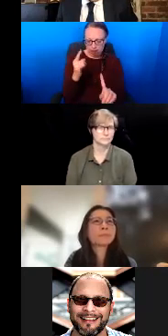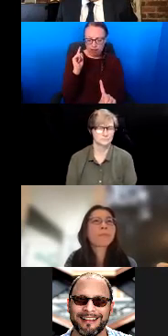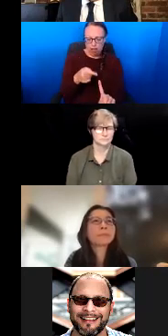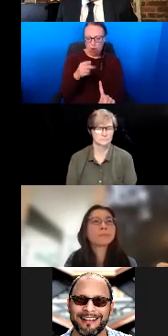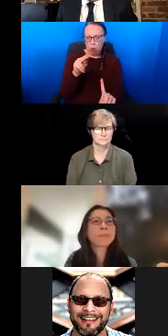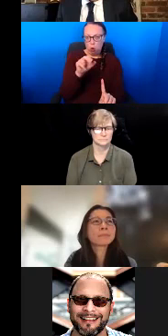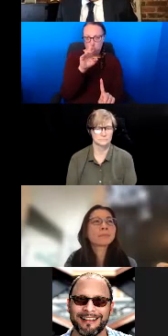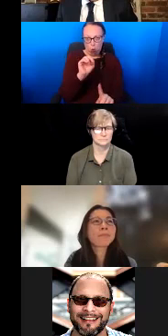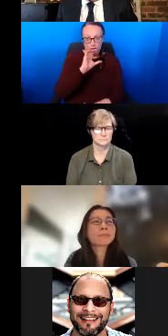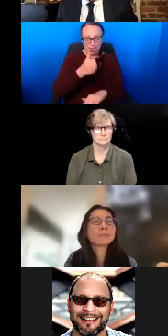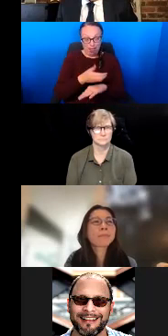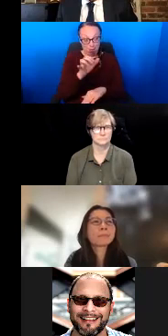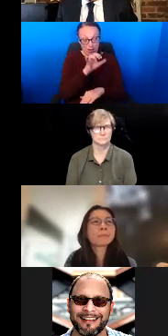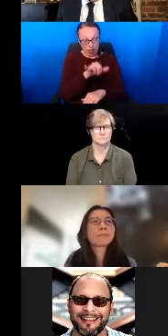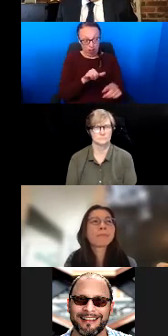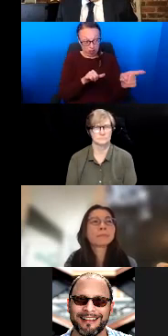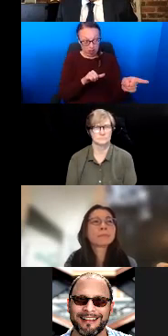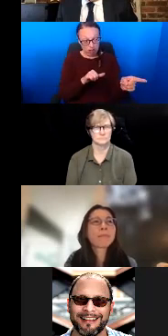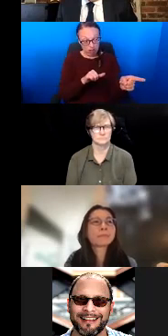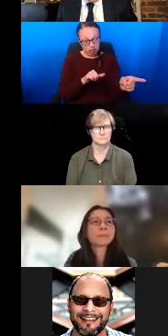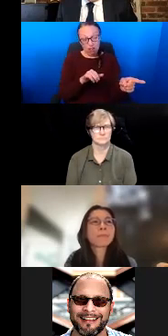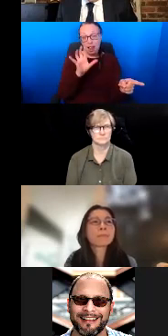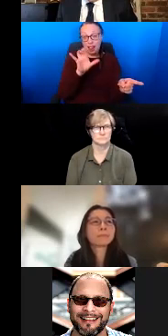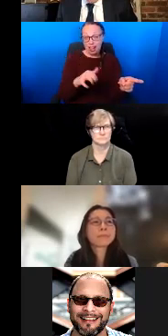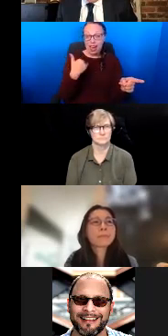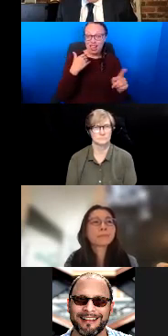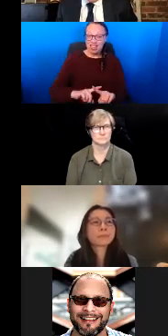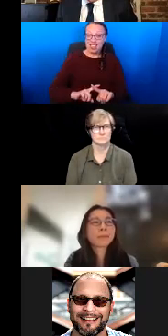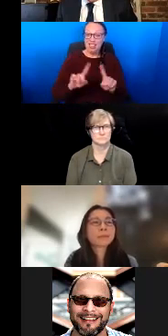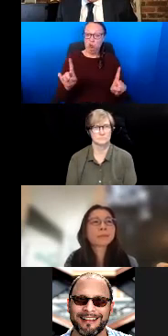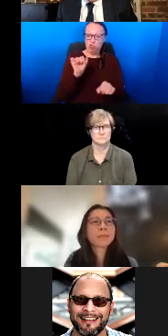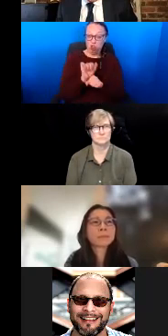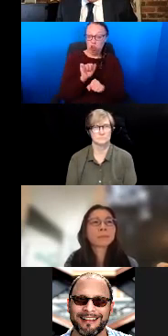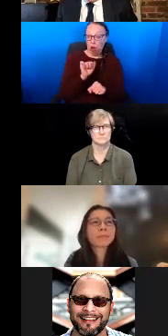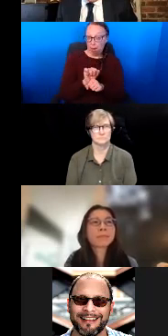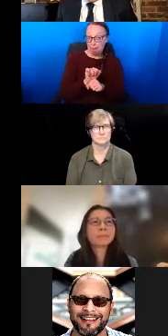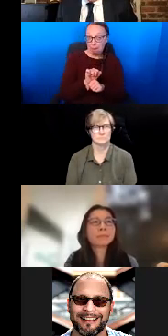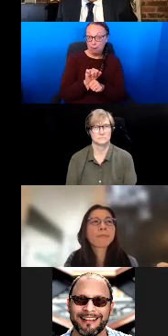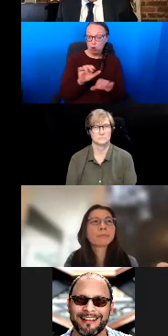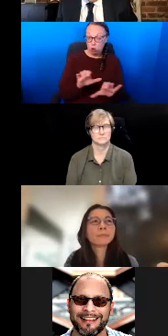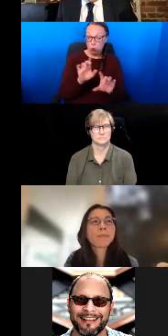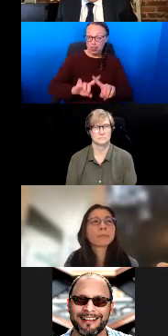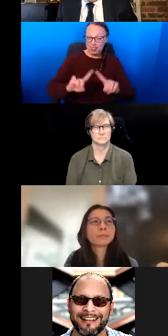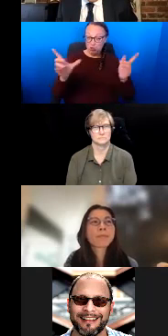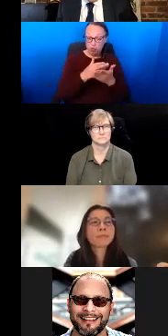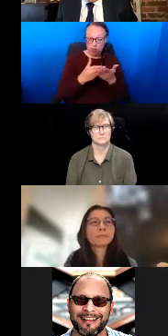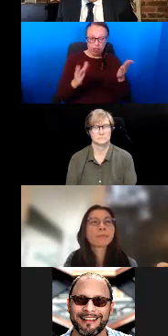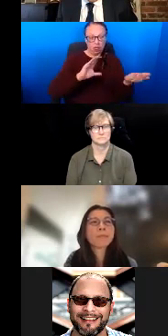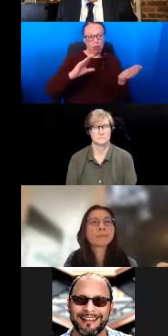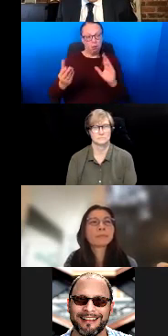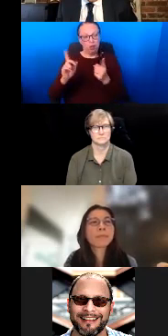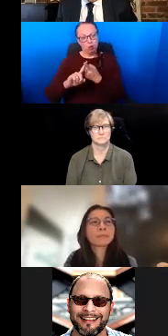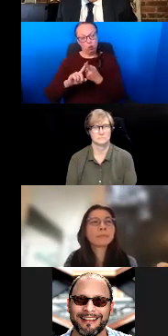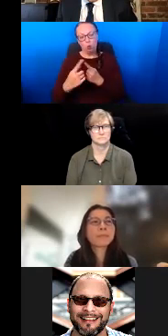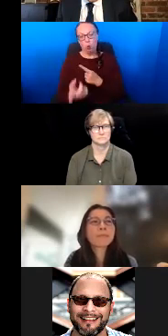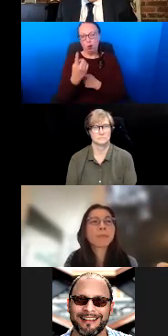like this with respect to its connectivity ought to have a very different job, do a very different thing than a node that has these kinds of connections, right?